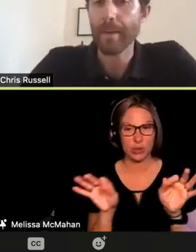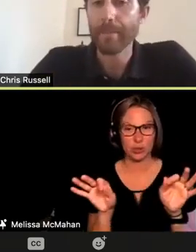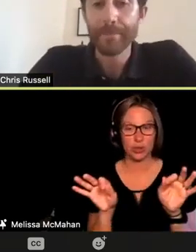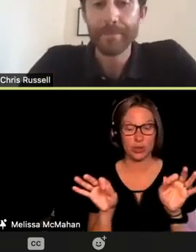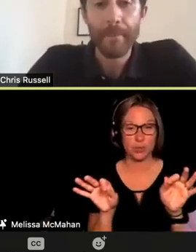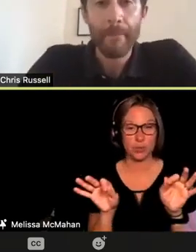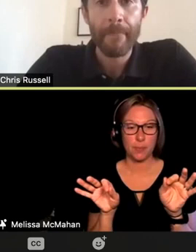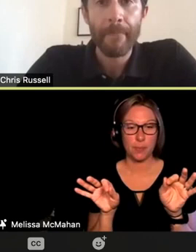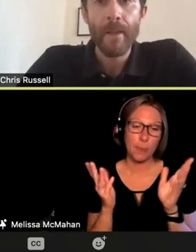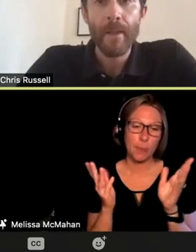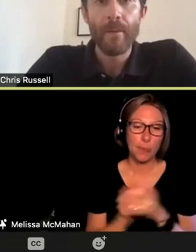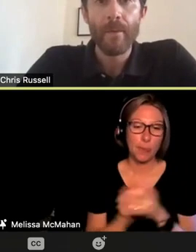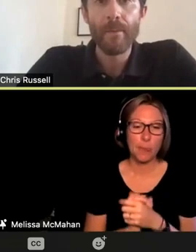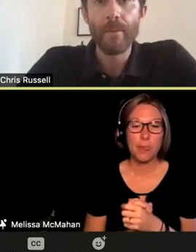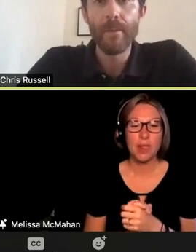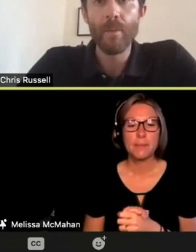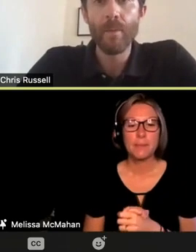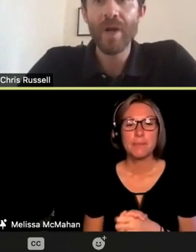Okay.